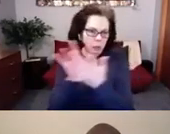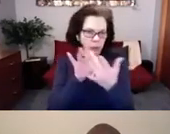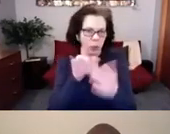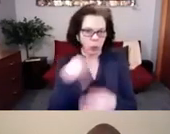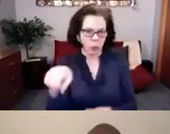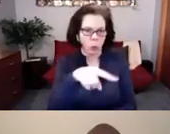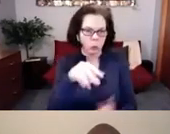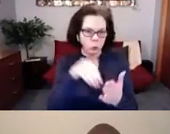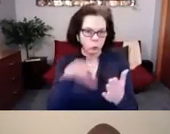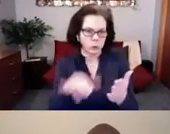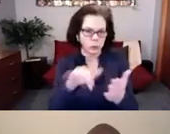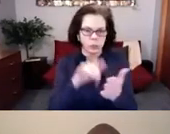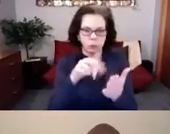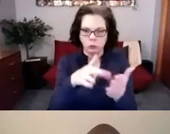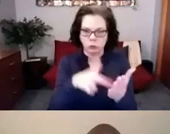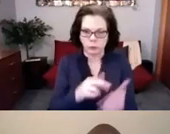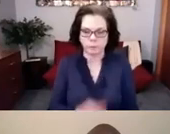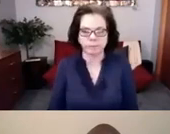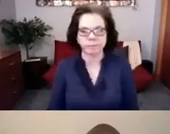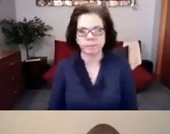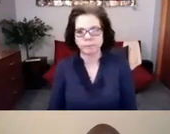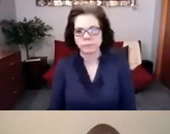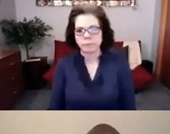students and families. Next slide.